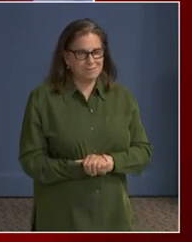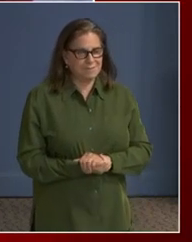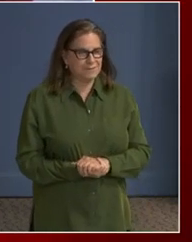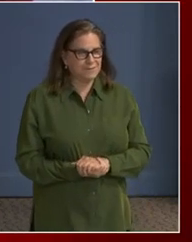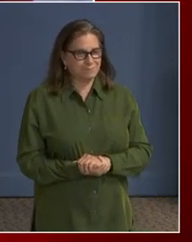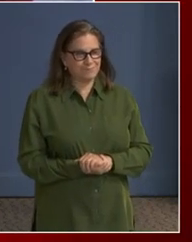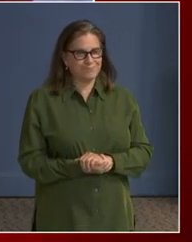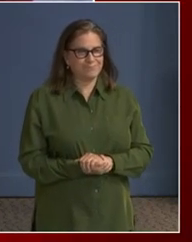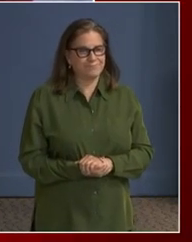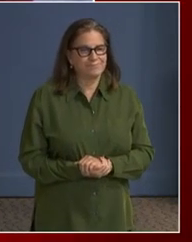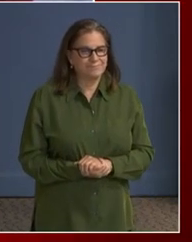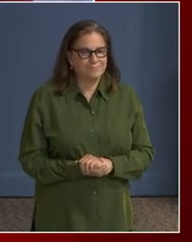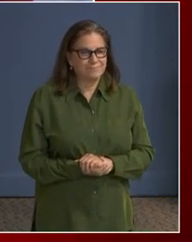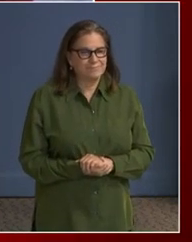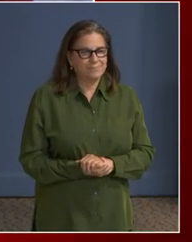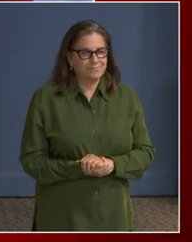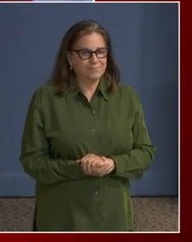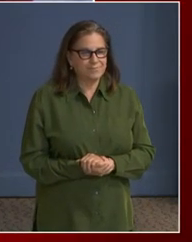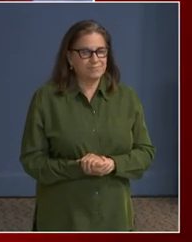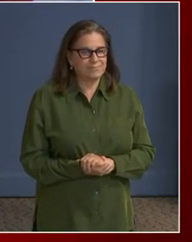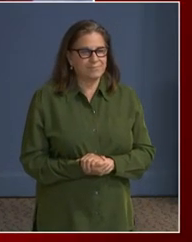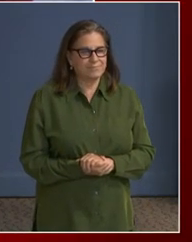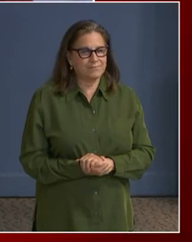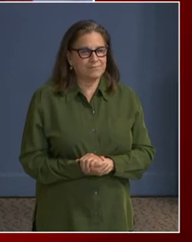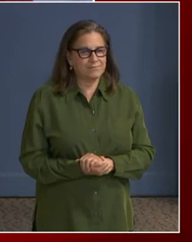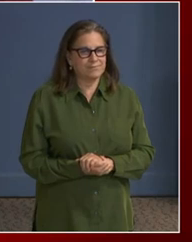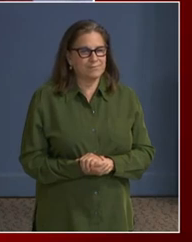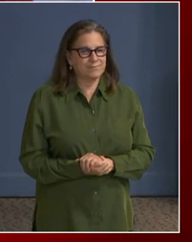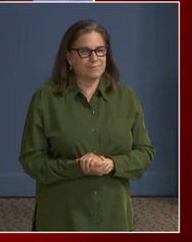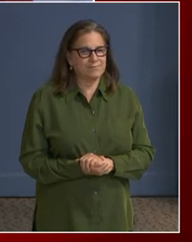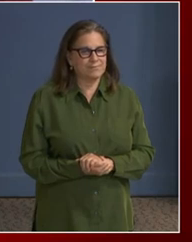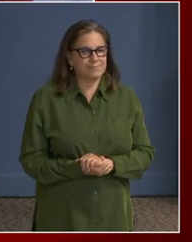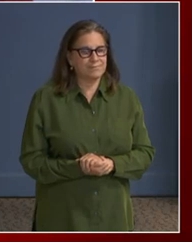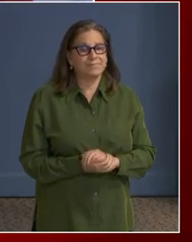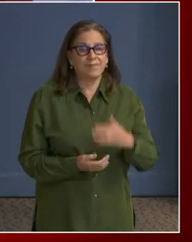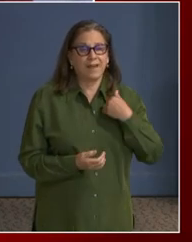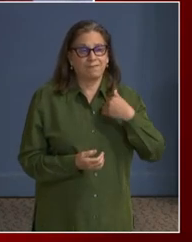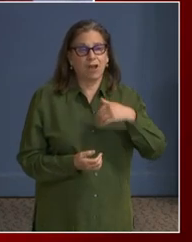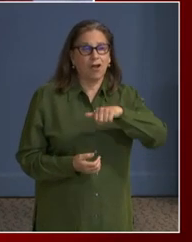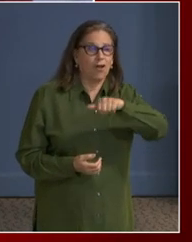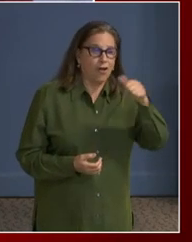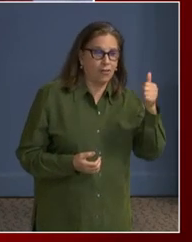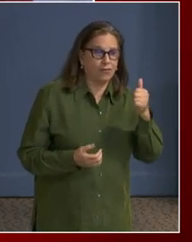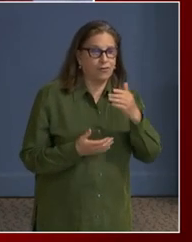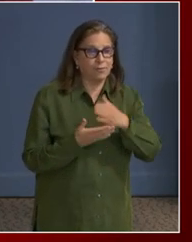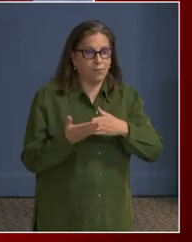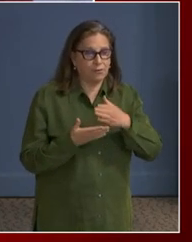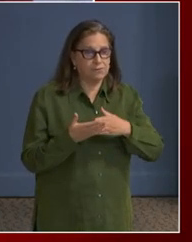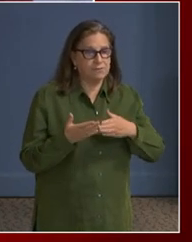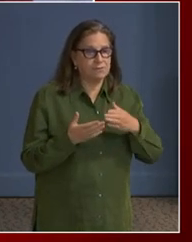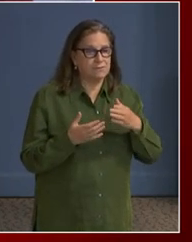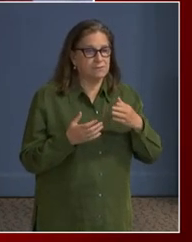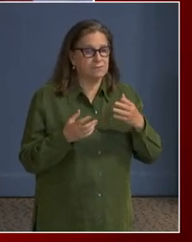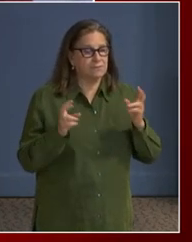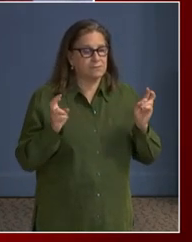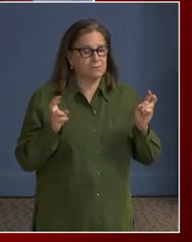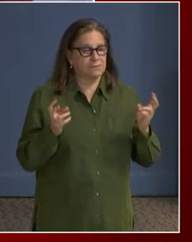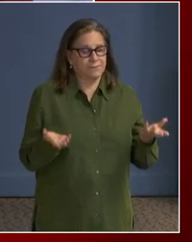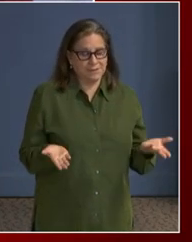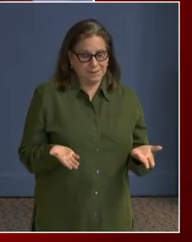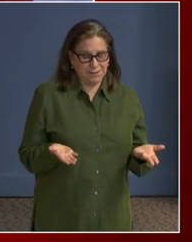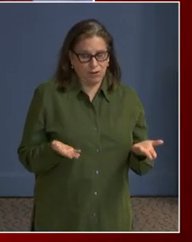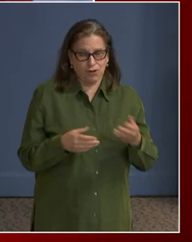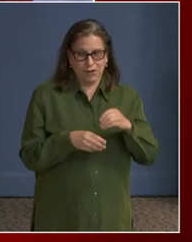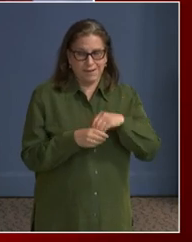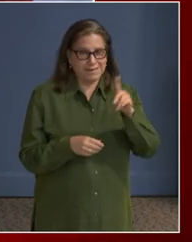But there are a lot of different components, including getting control of the land, and